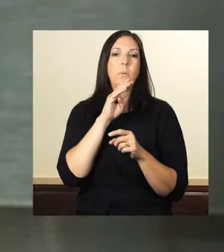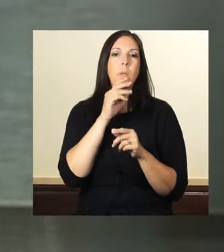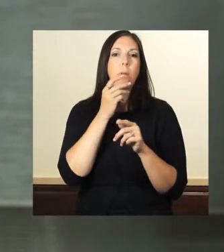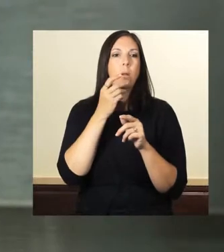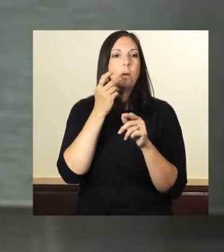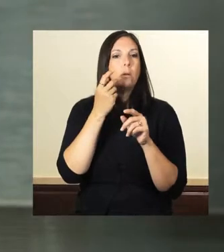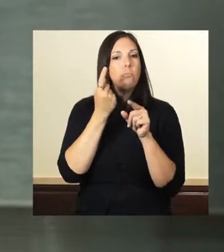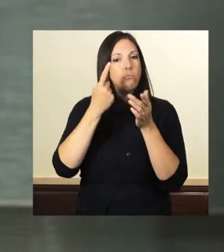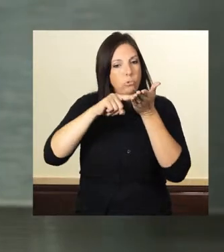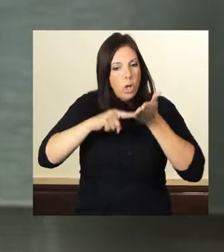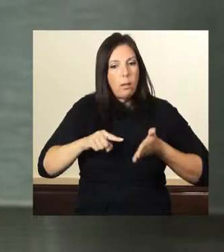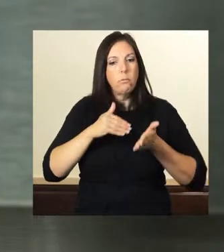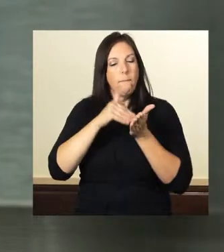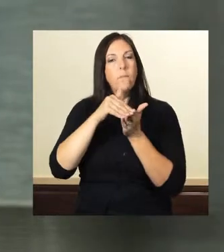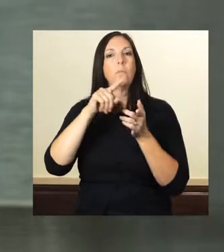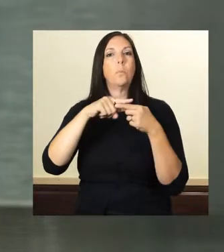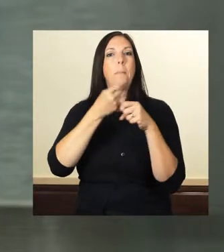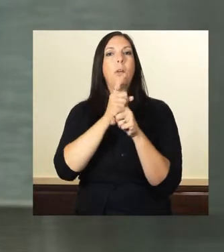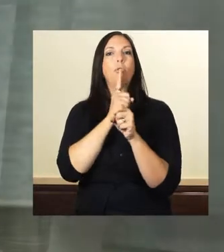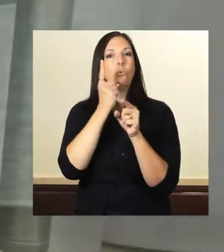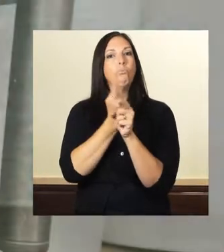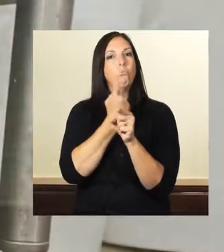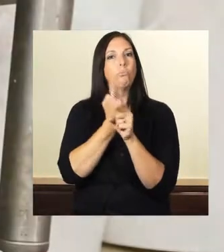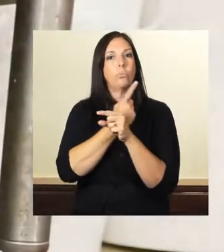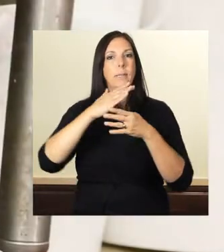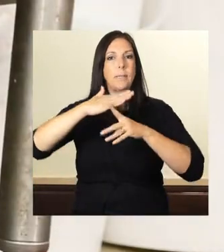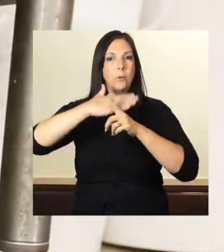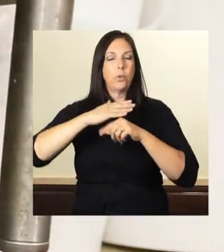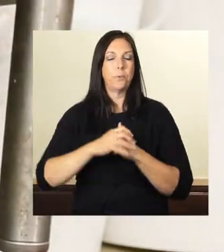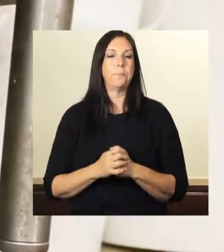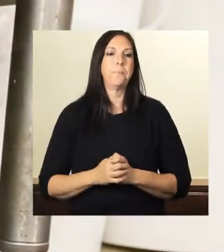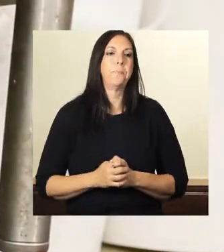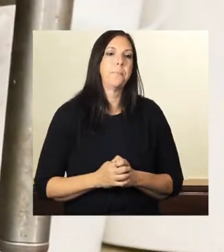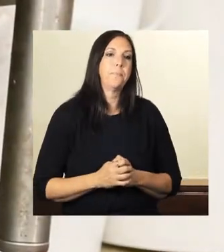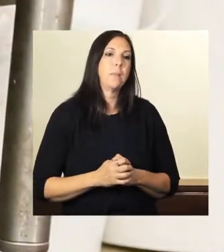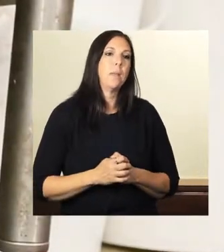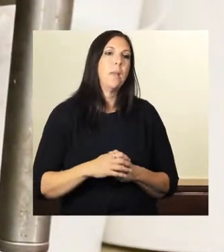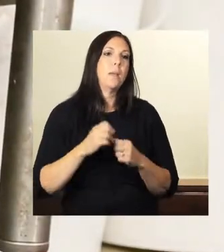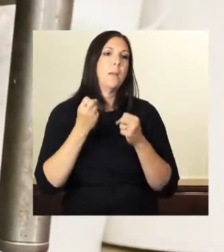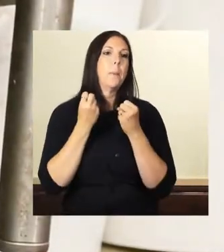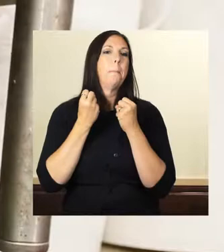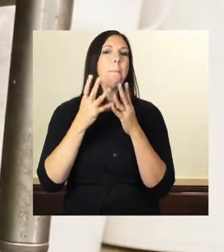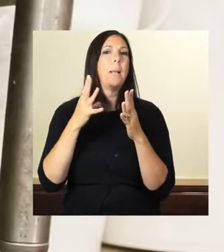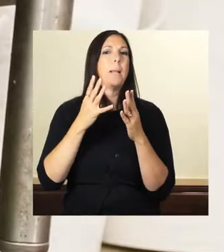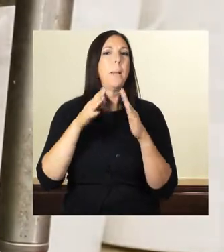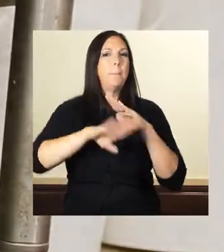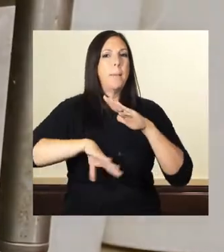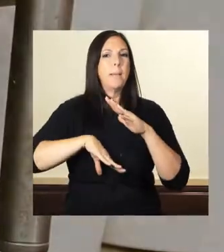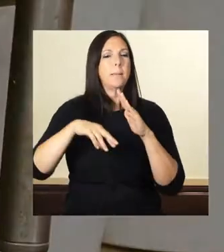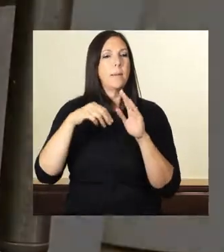have any questions, speak with your person in charge about proper dishwasher operations.